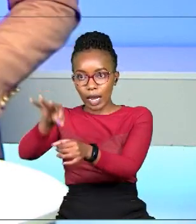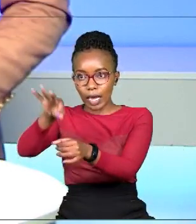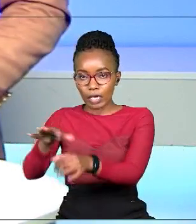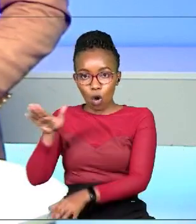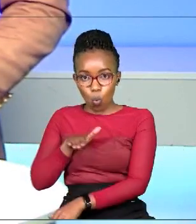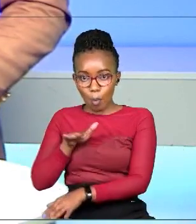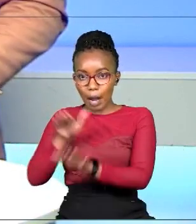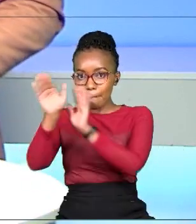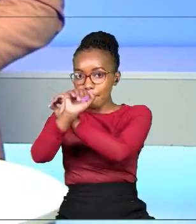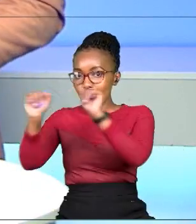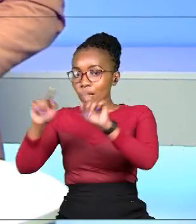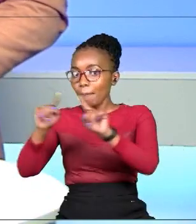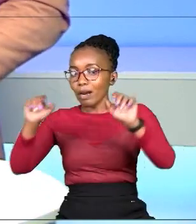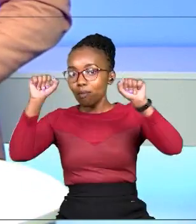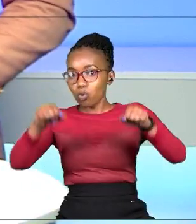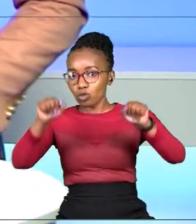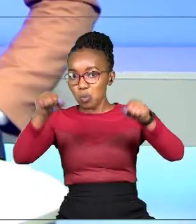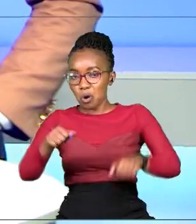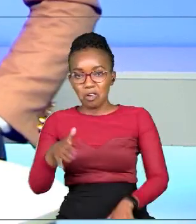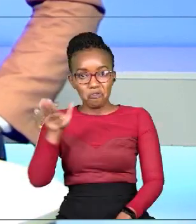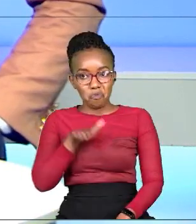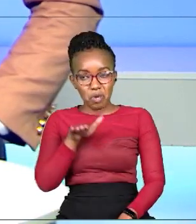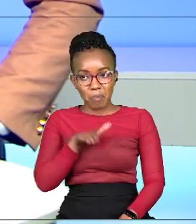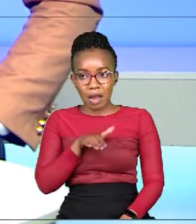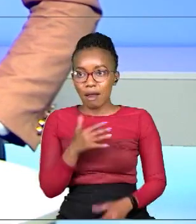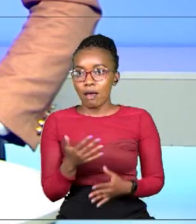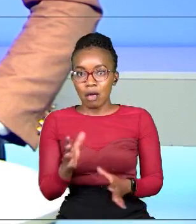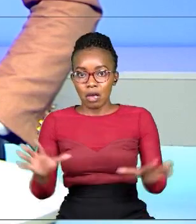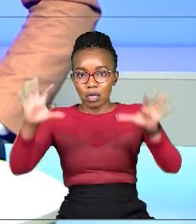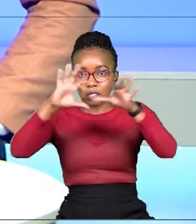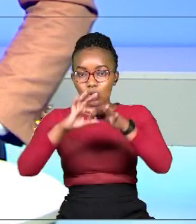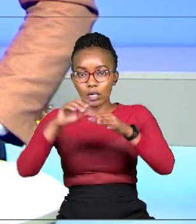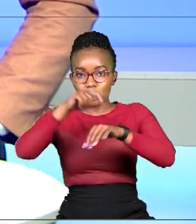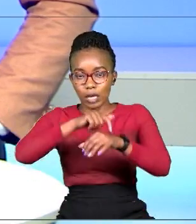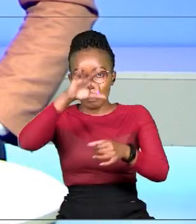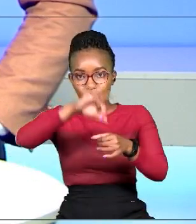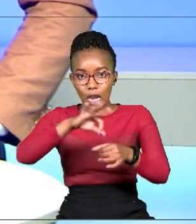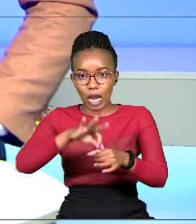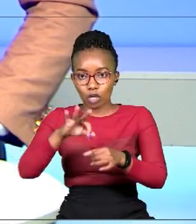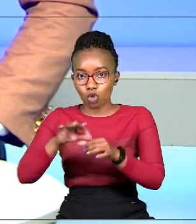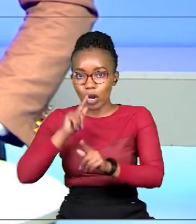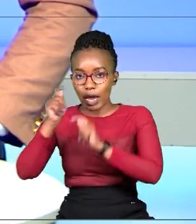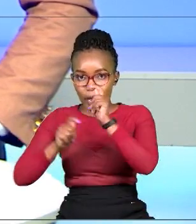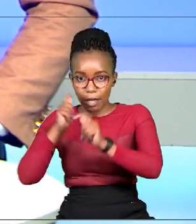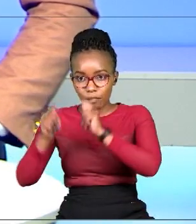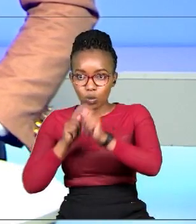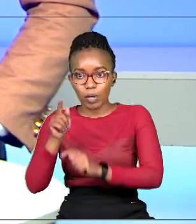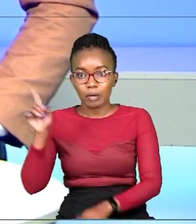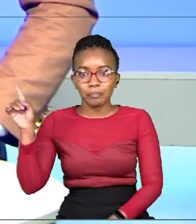but this will be possible if women do not unite during elections. She spoke to our reporter Daniel